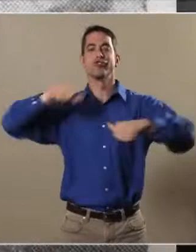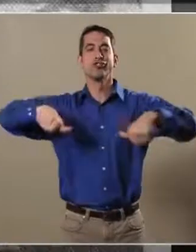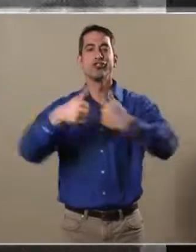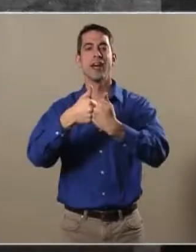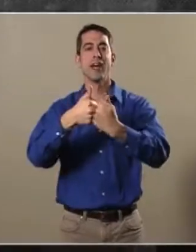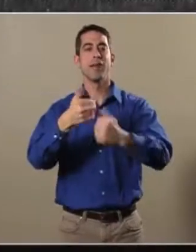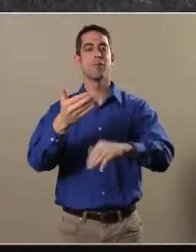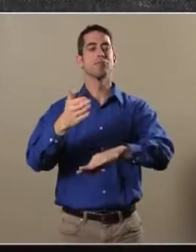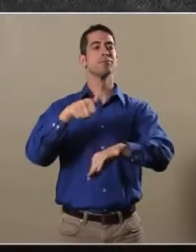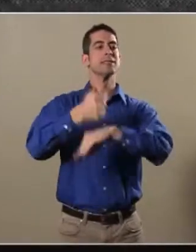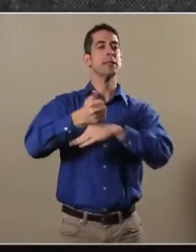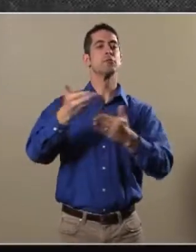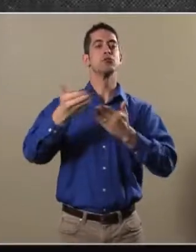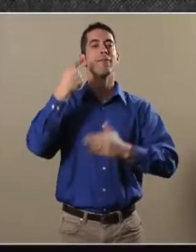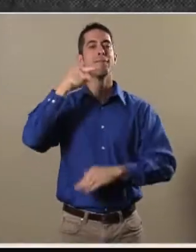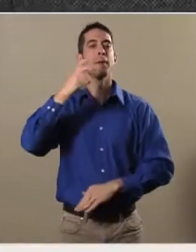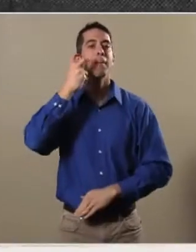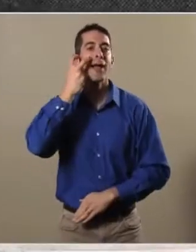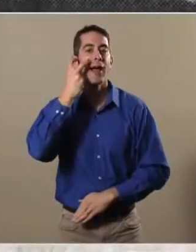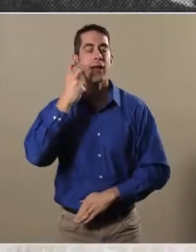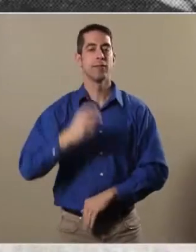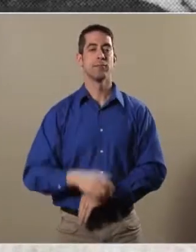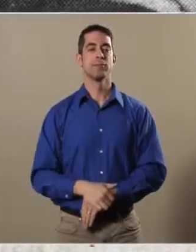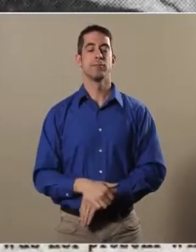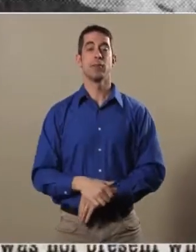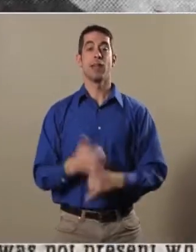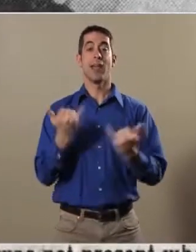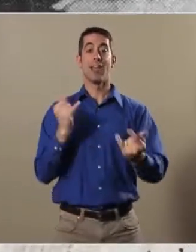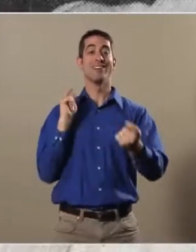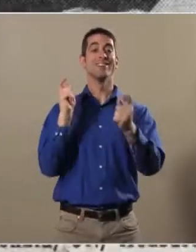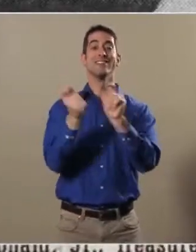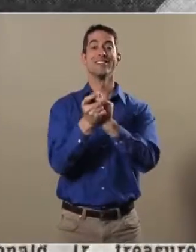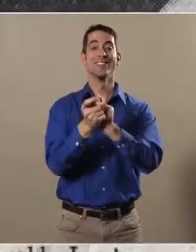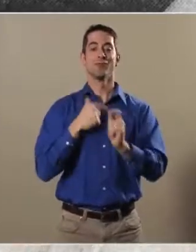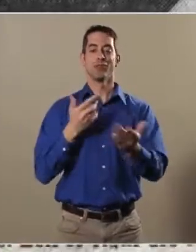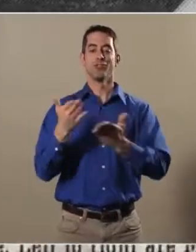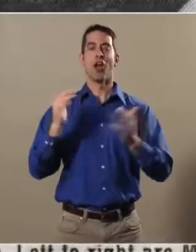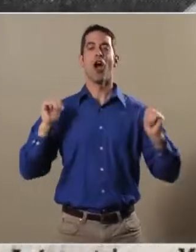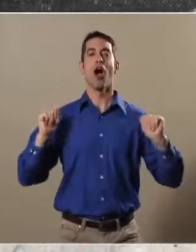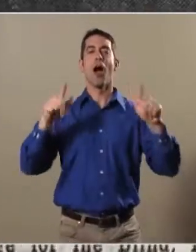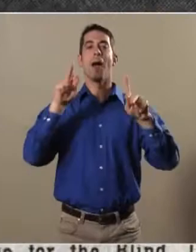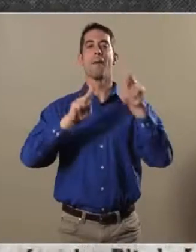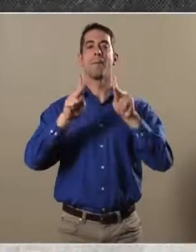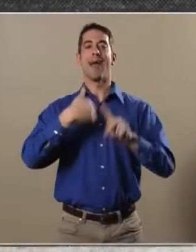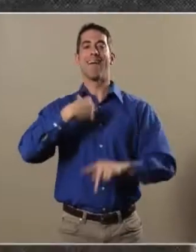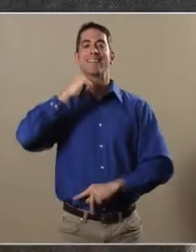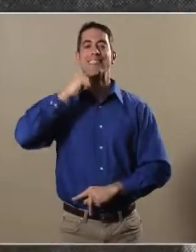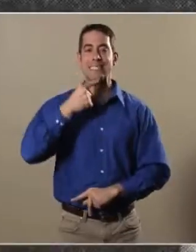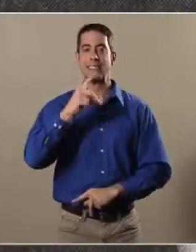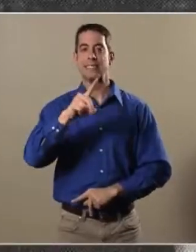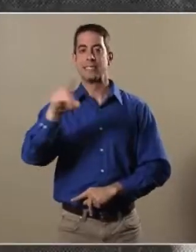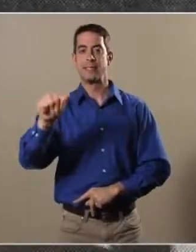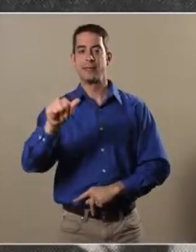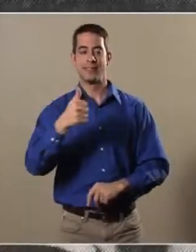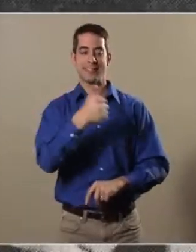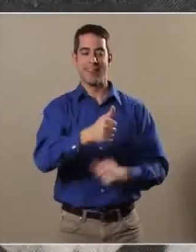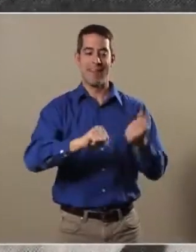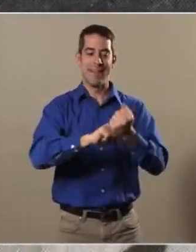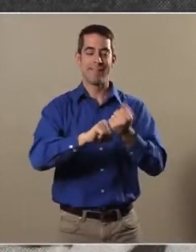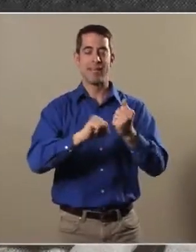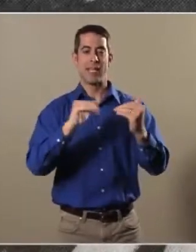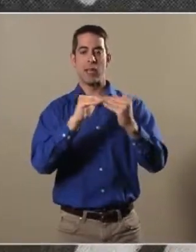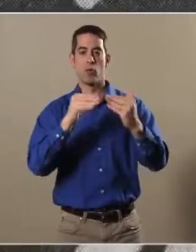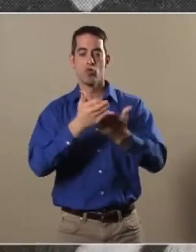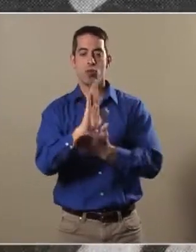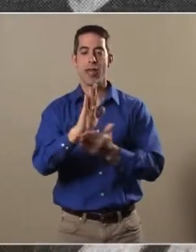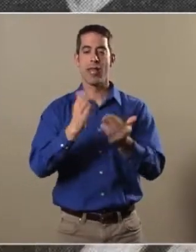communities. We serve all people with significant disabilities, emphasizing self-help and self-advocacy, equal rights,